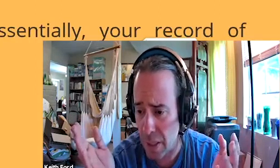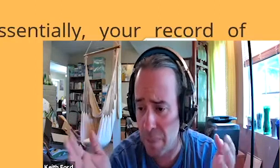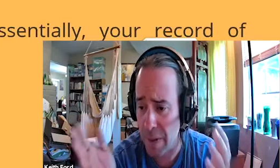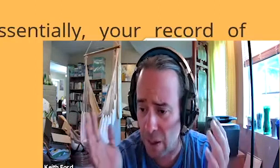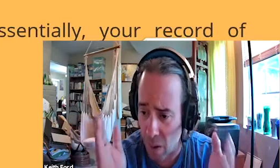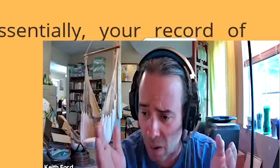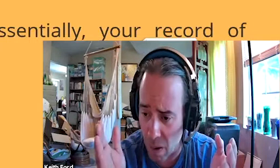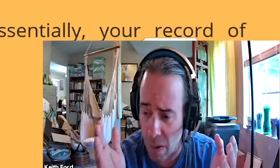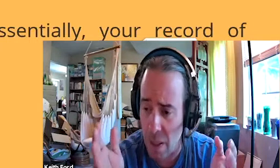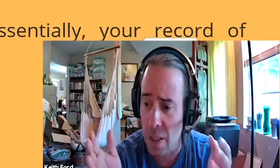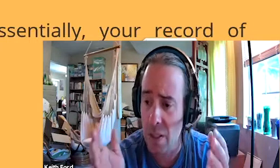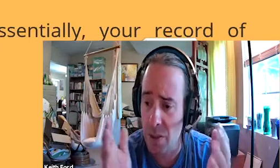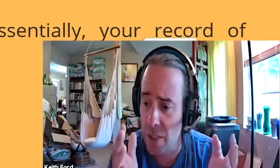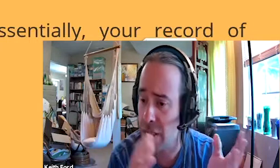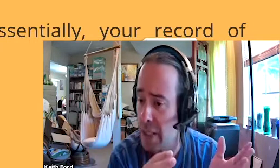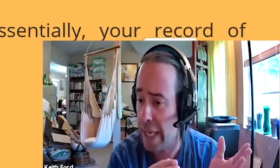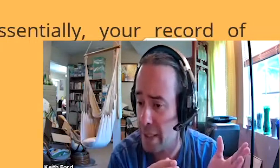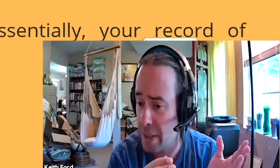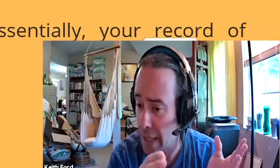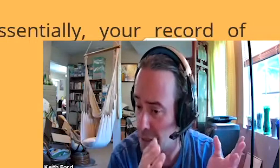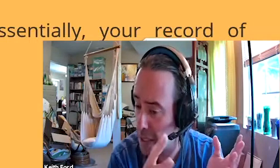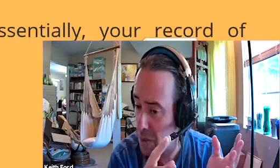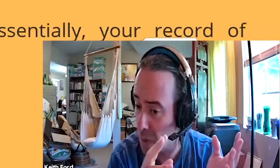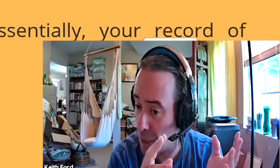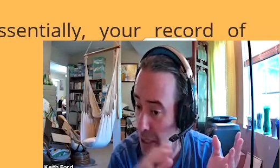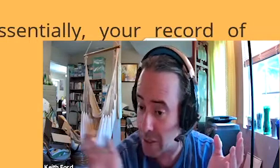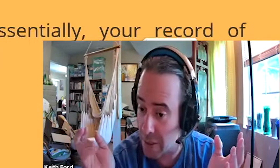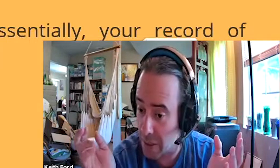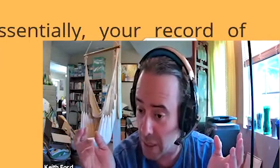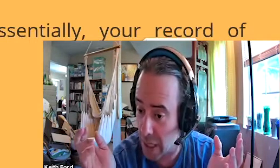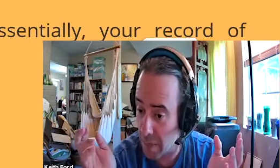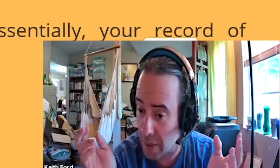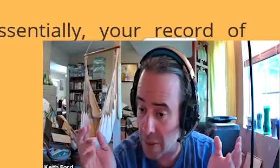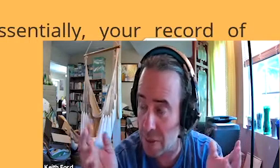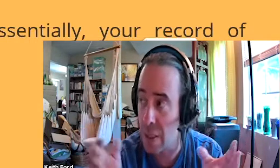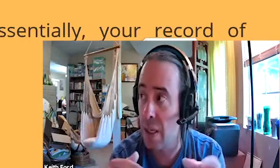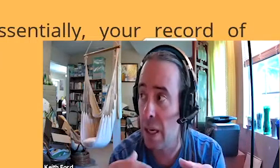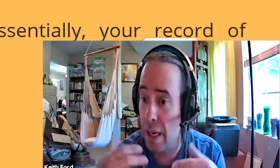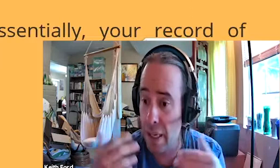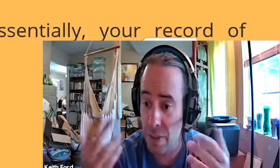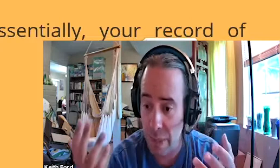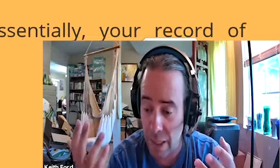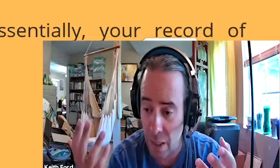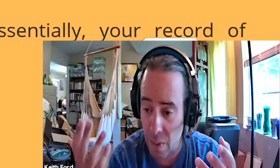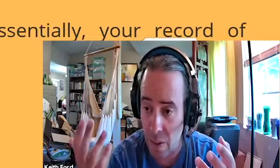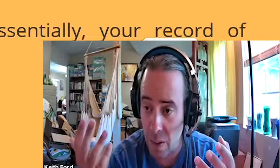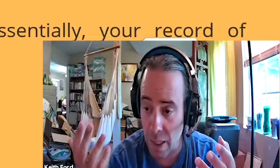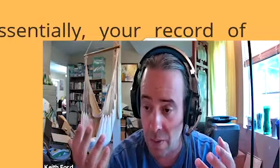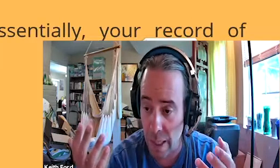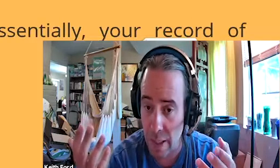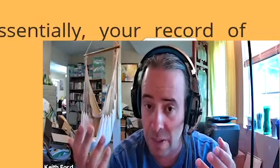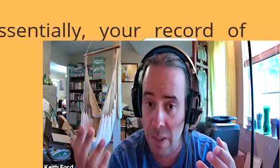the contract, but they are just in case that statutory right changes. Because as you may